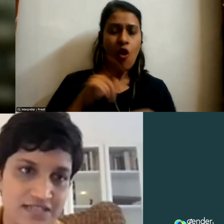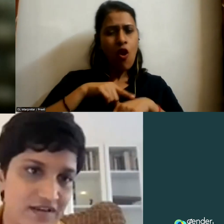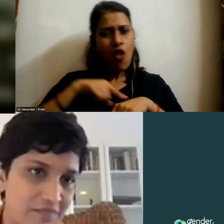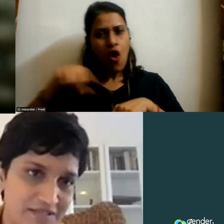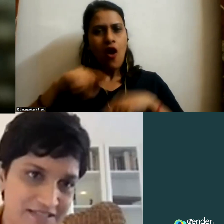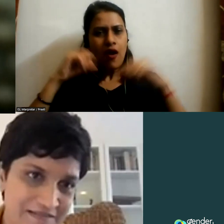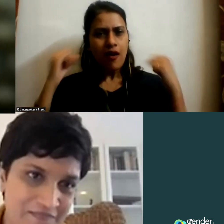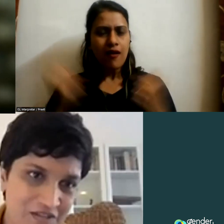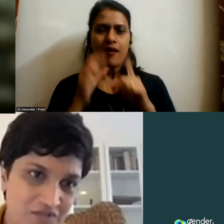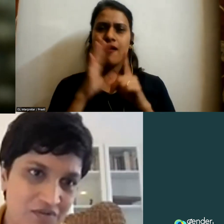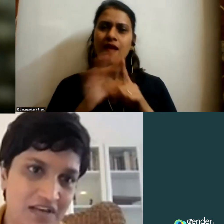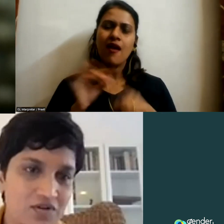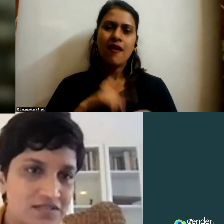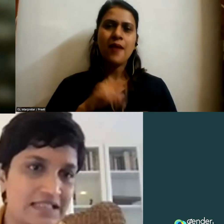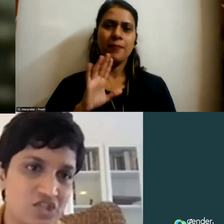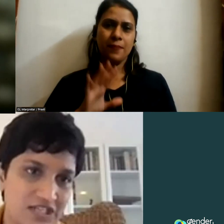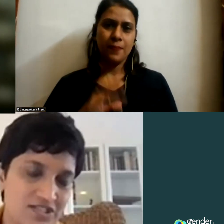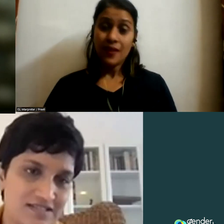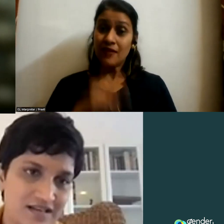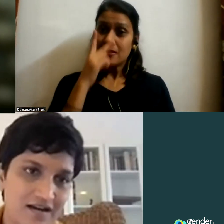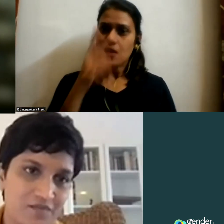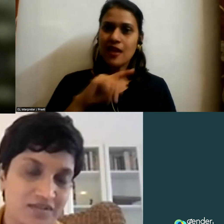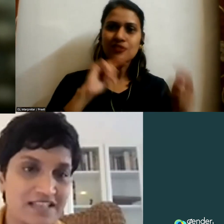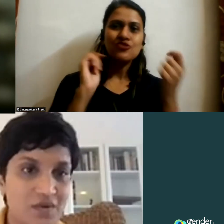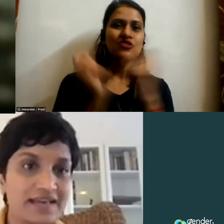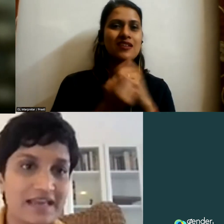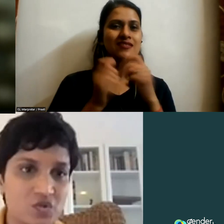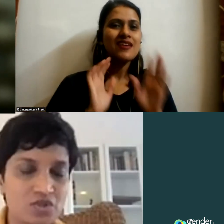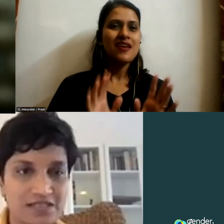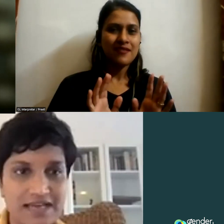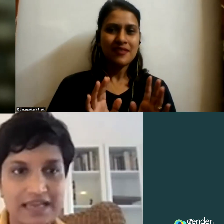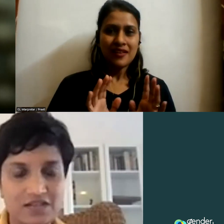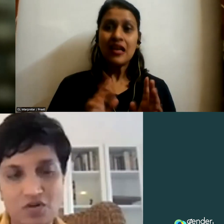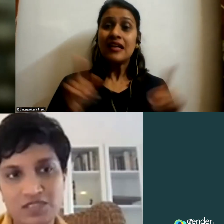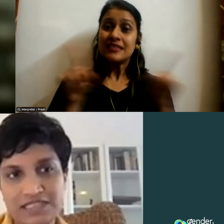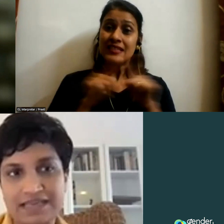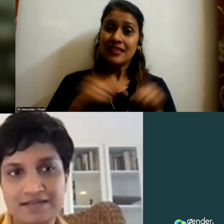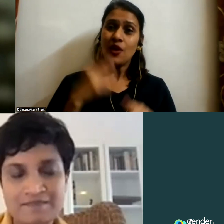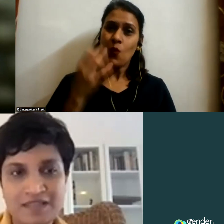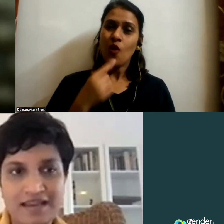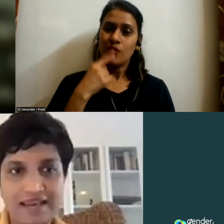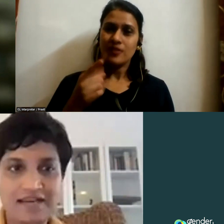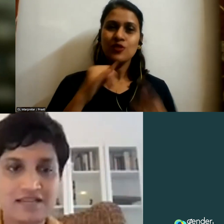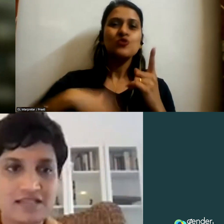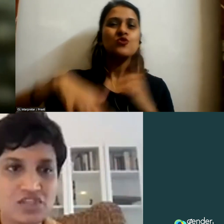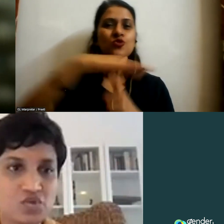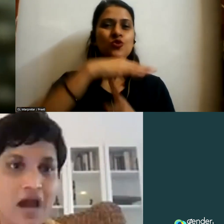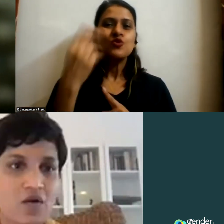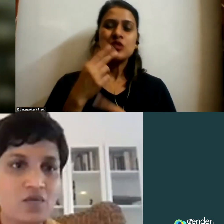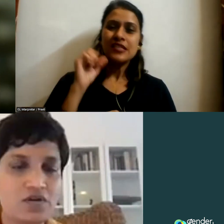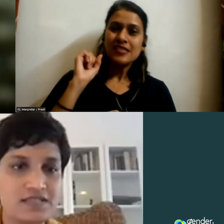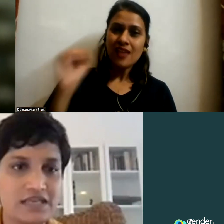patient development to, if you really want to see the changes. So that's why, again, social design is almost like an antithesis